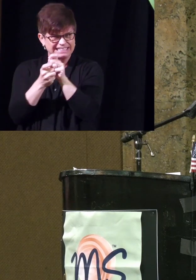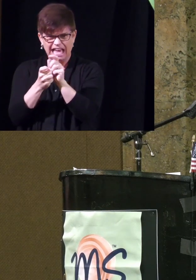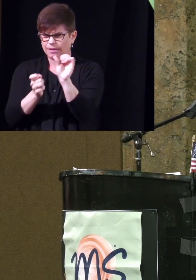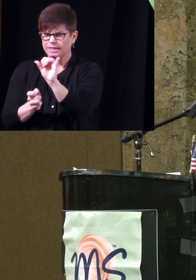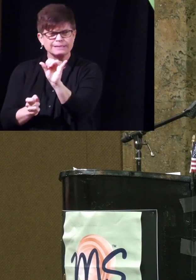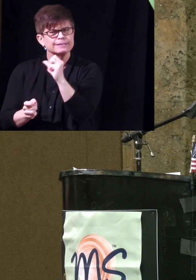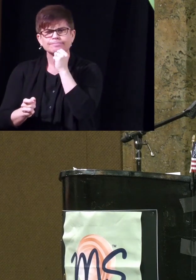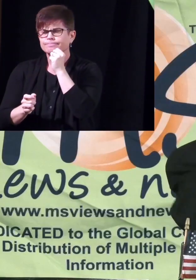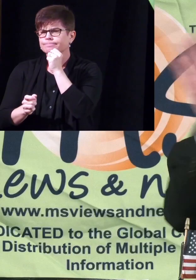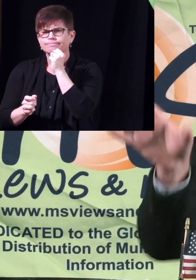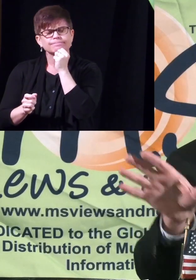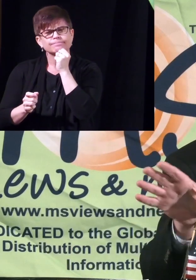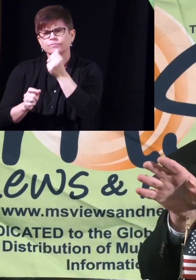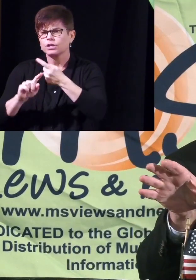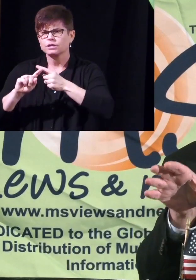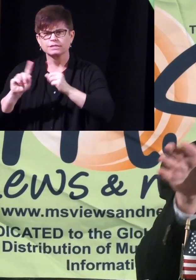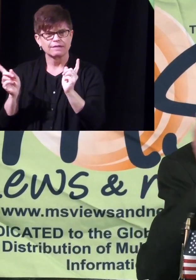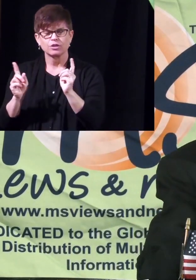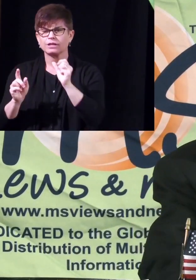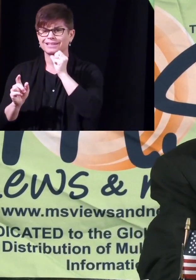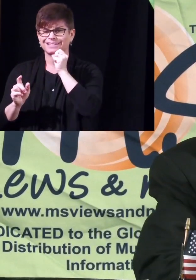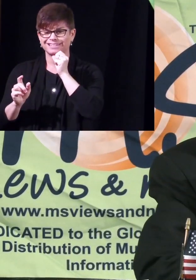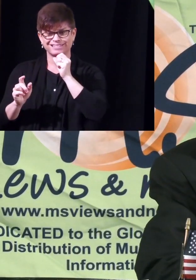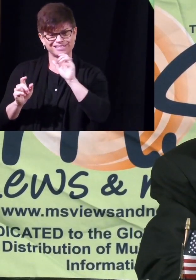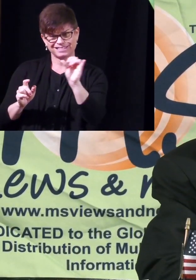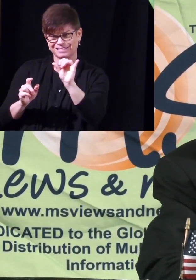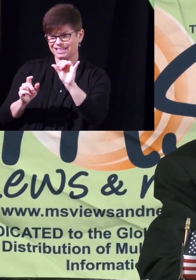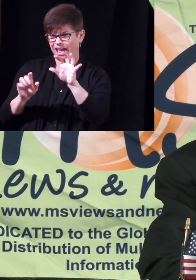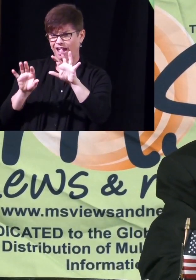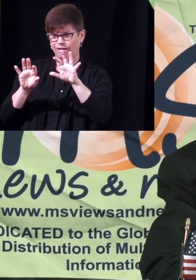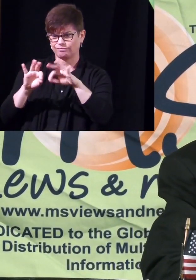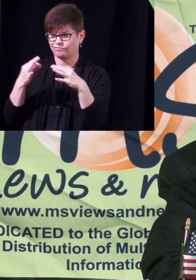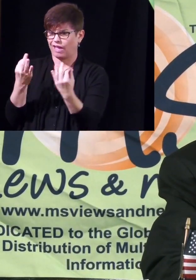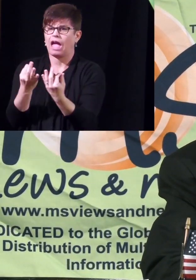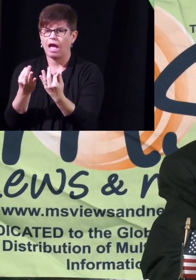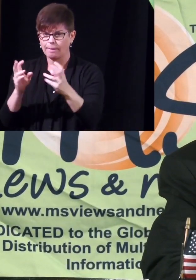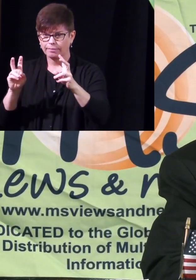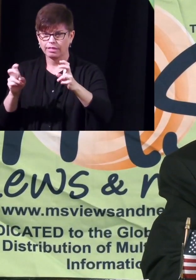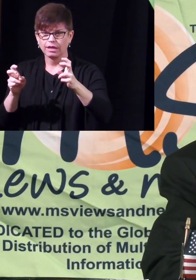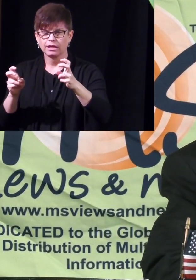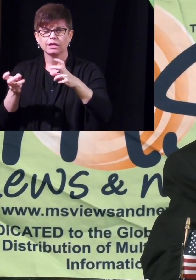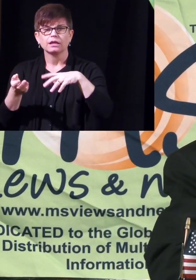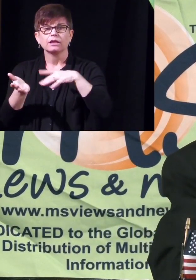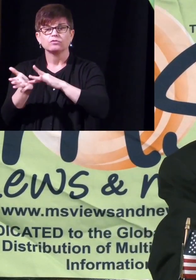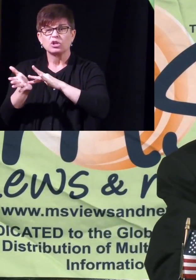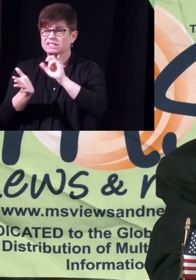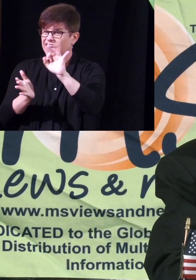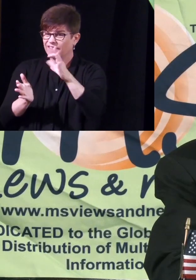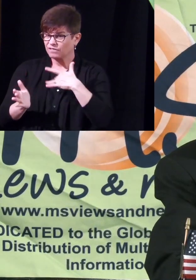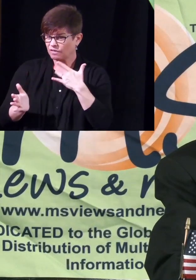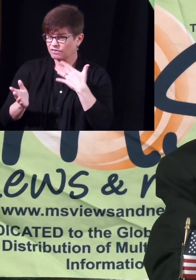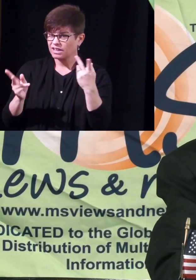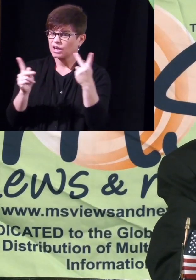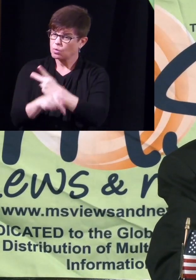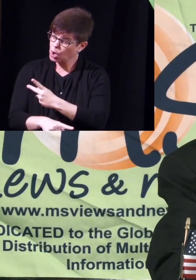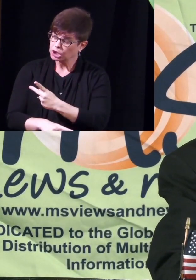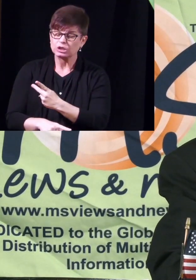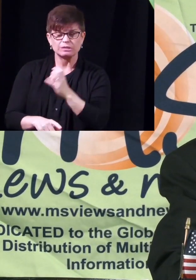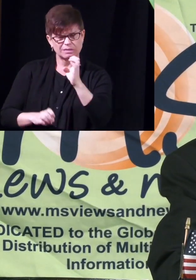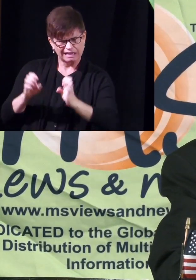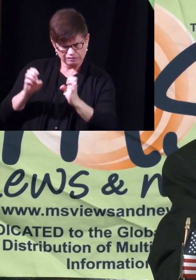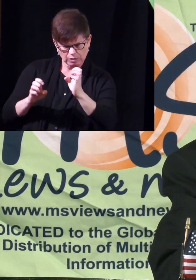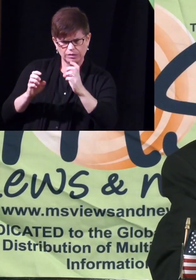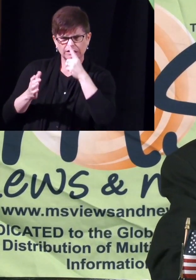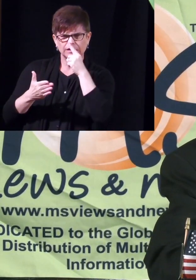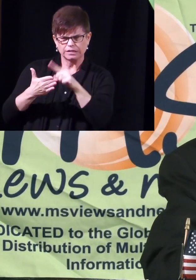not like you're going from Gilenya to a completely different drug. The way they work is identical. So if you are feeling worse, it needs to be evaluated. You should